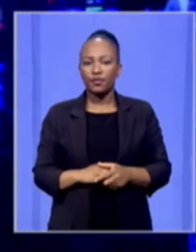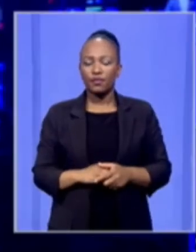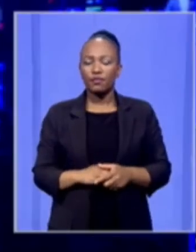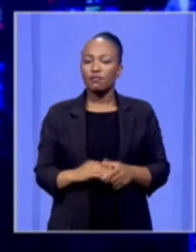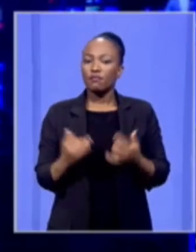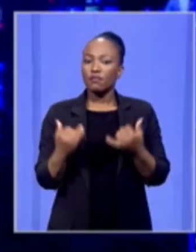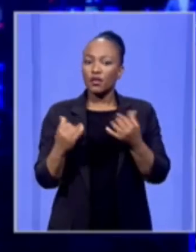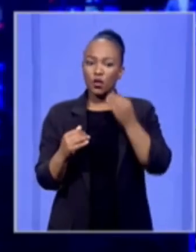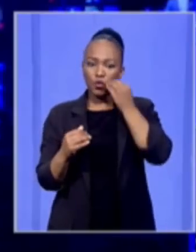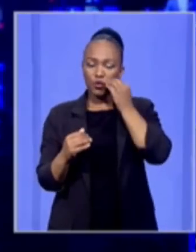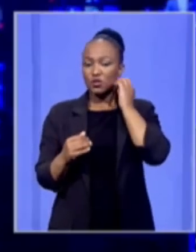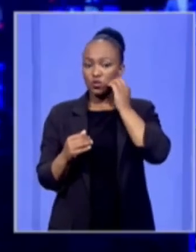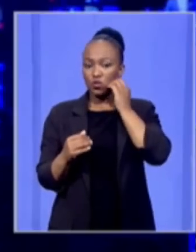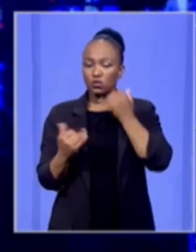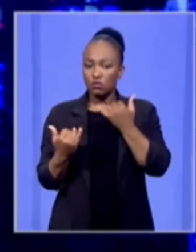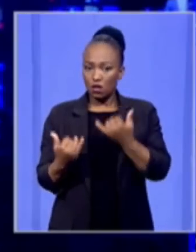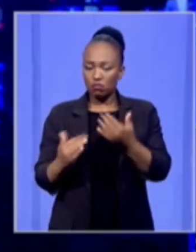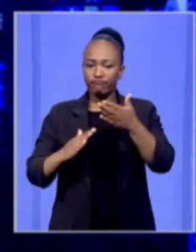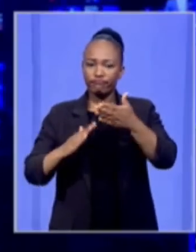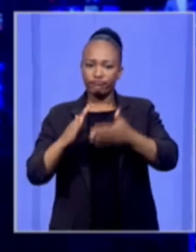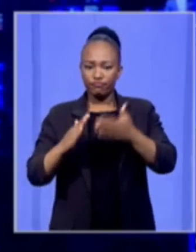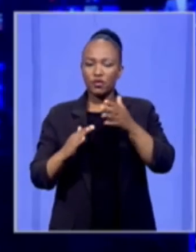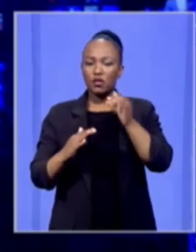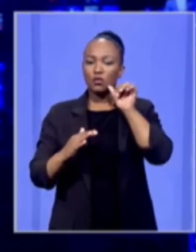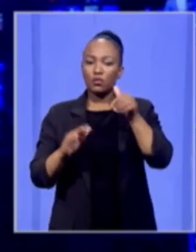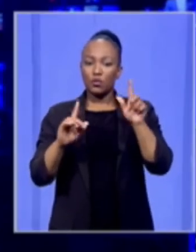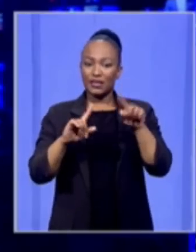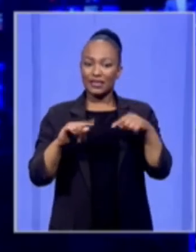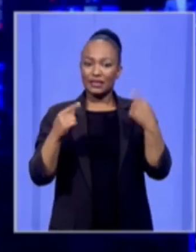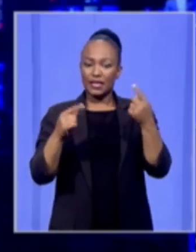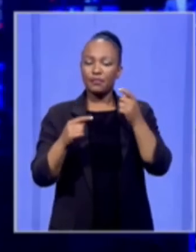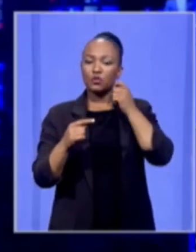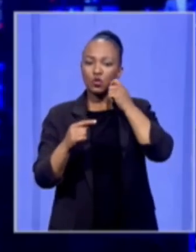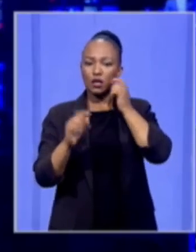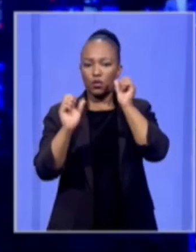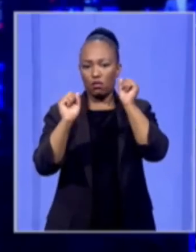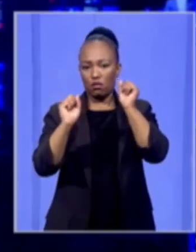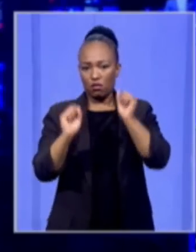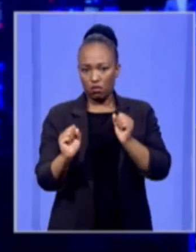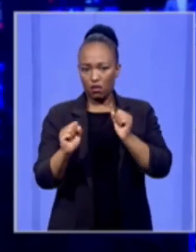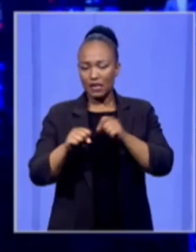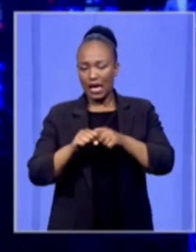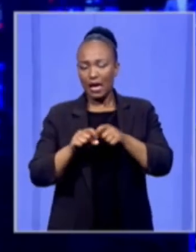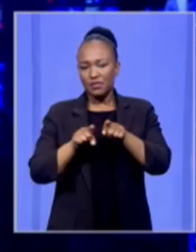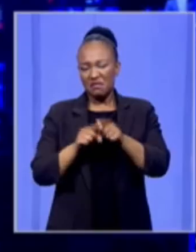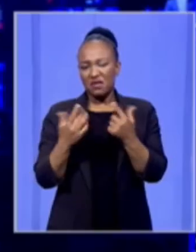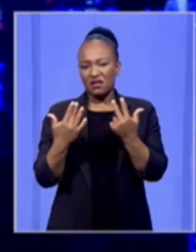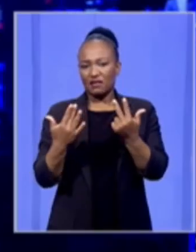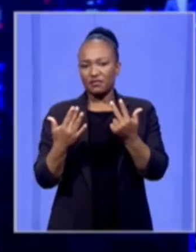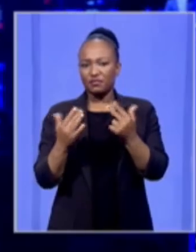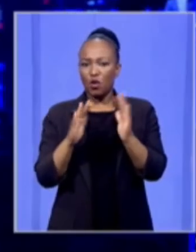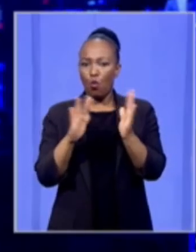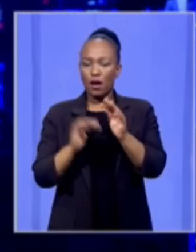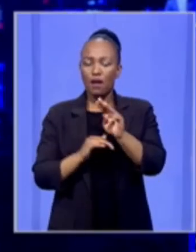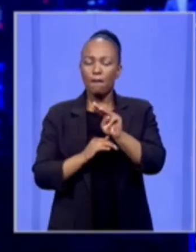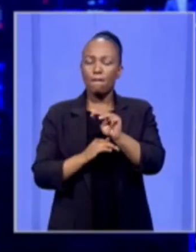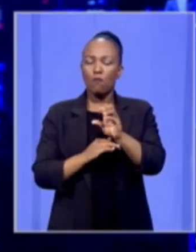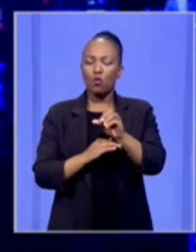Khaso ena ditaba tsa Sesotho e fella mona kopana le moifo wa rona wa ditaba tsa Setswana ho sane ka yona nako ena lefu motaung wa latela ka